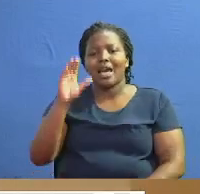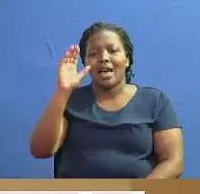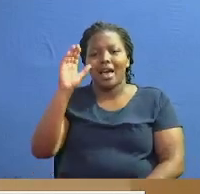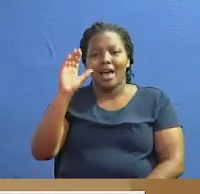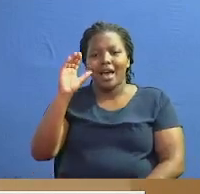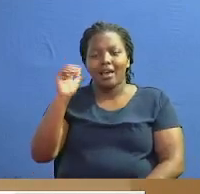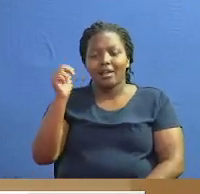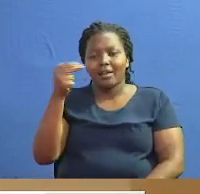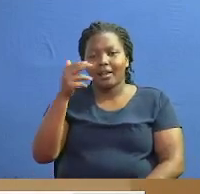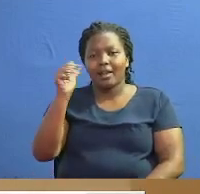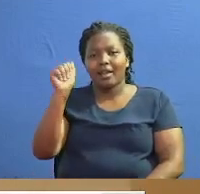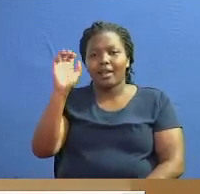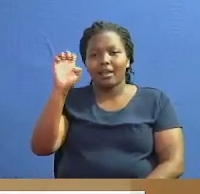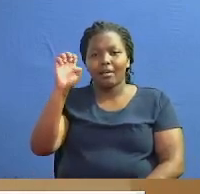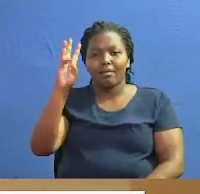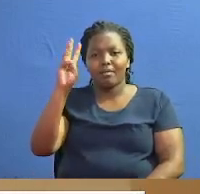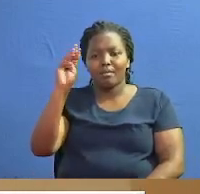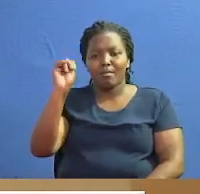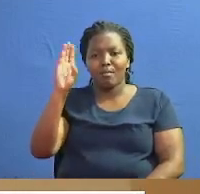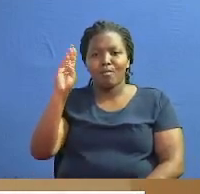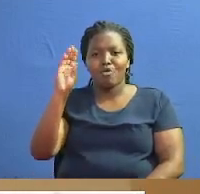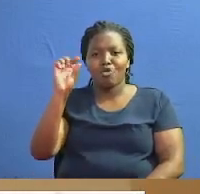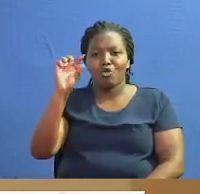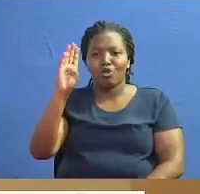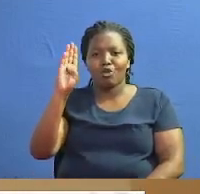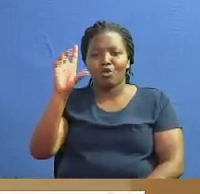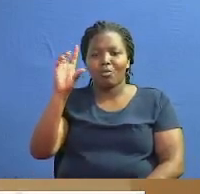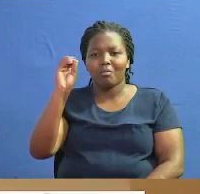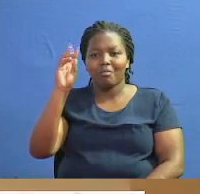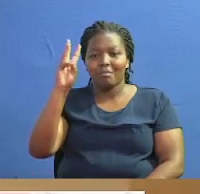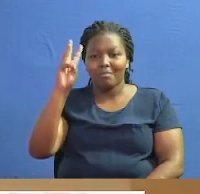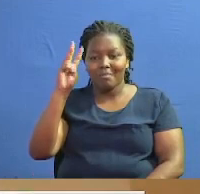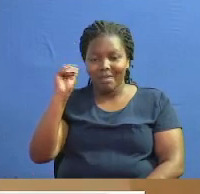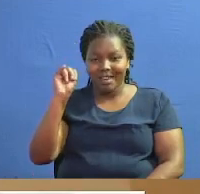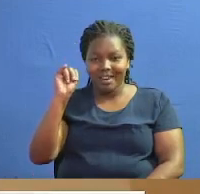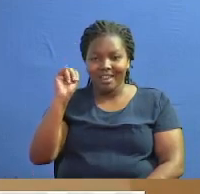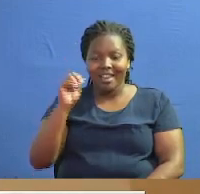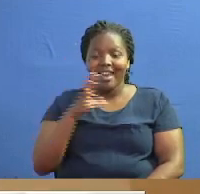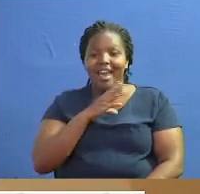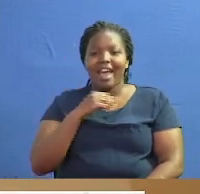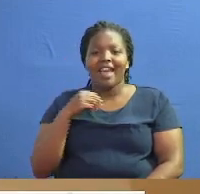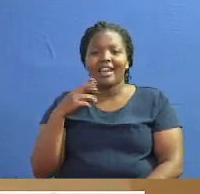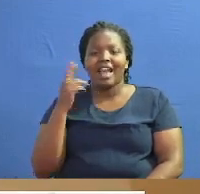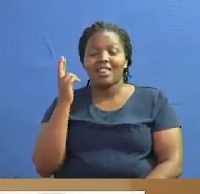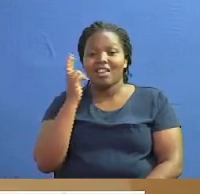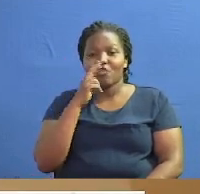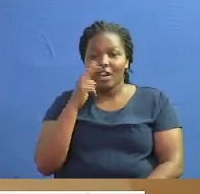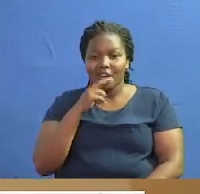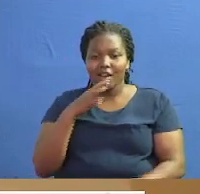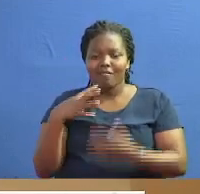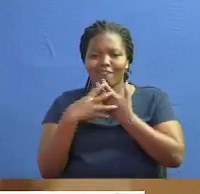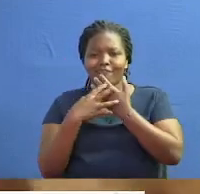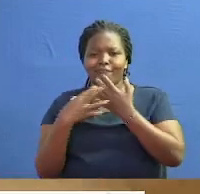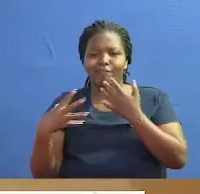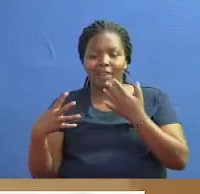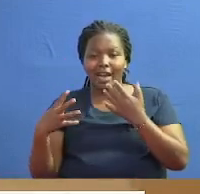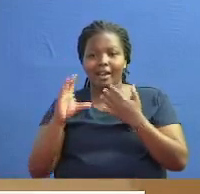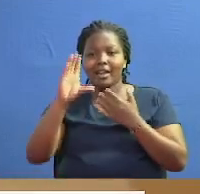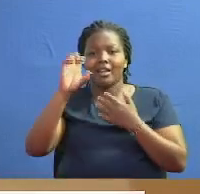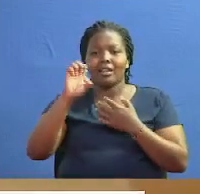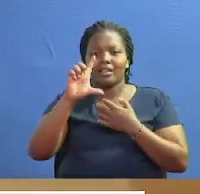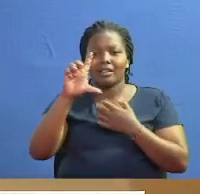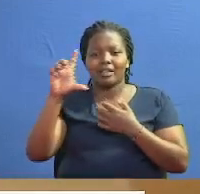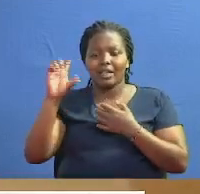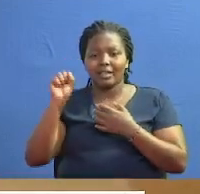likely to, red blood cells are more likely to break down in particular conditions just because of the way the hemoglobin is, because of the way